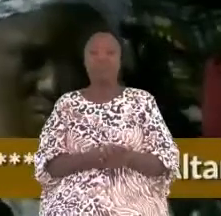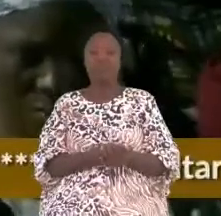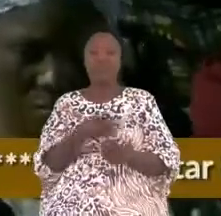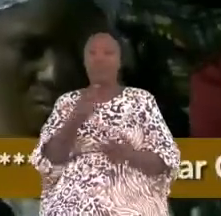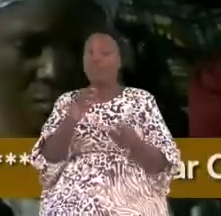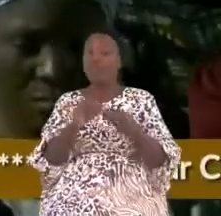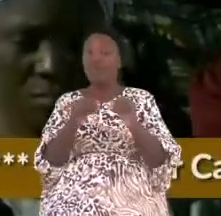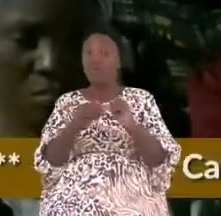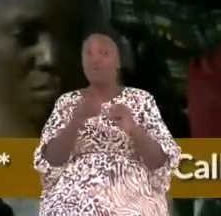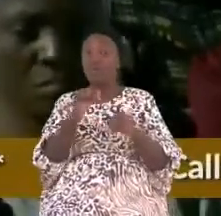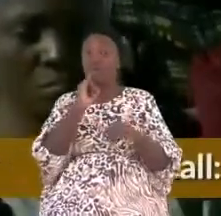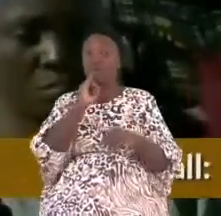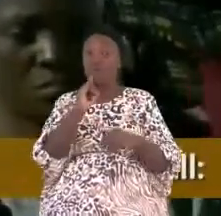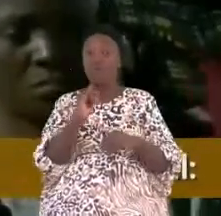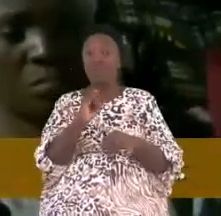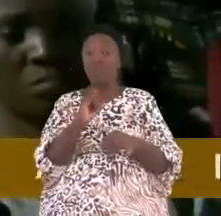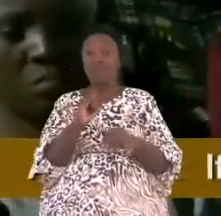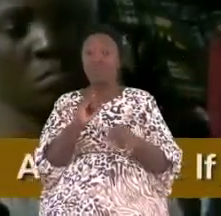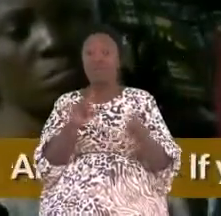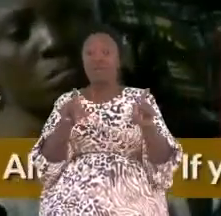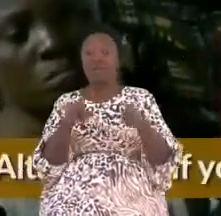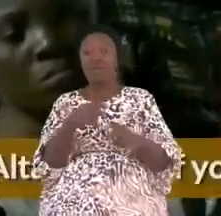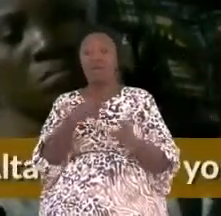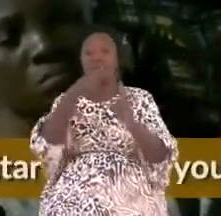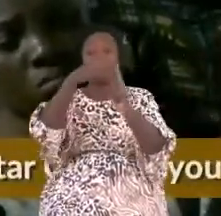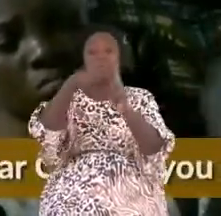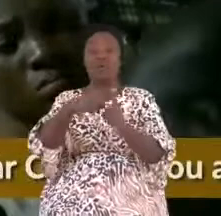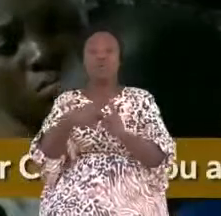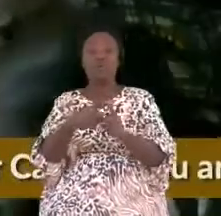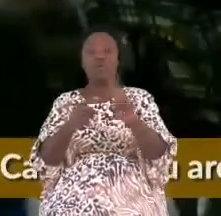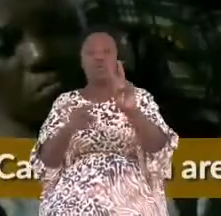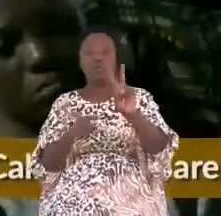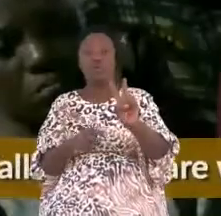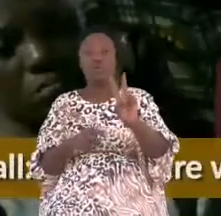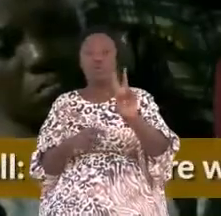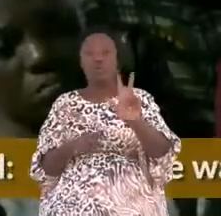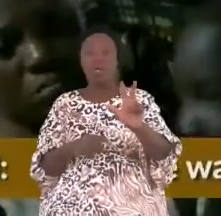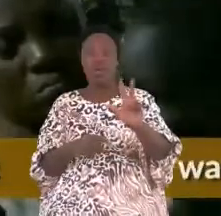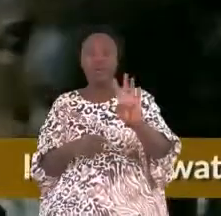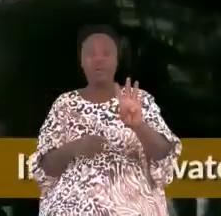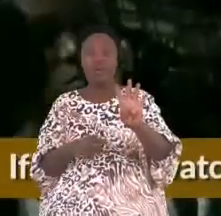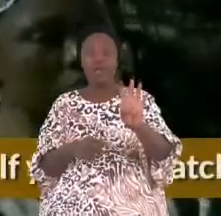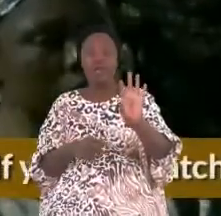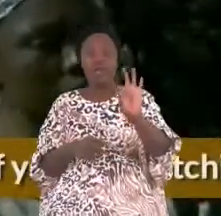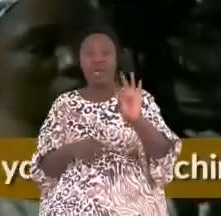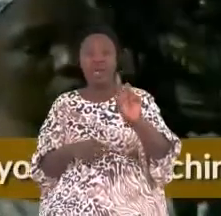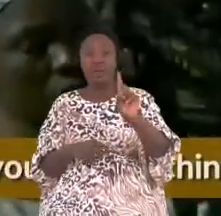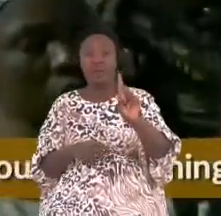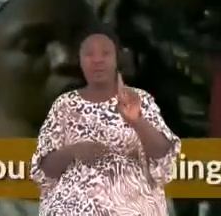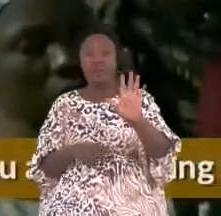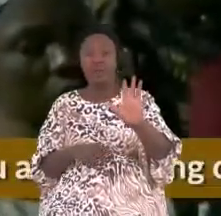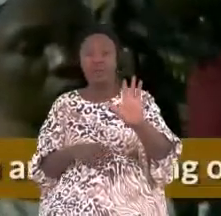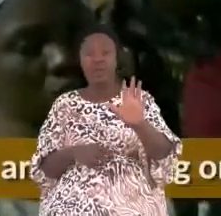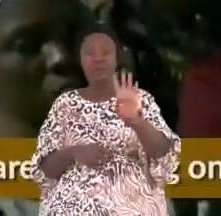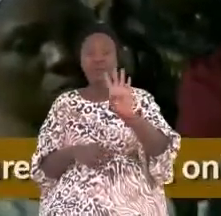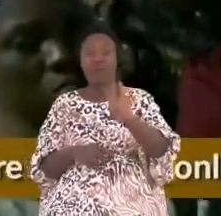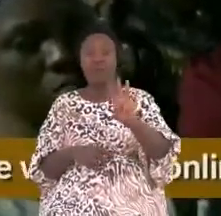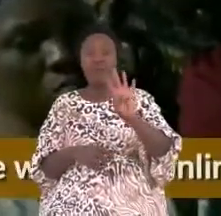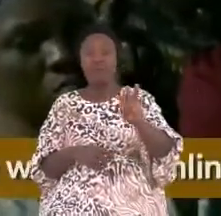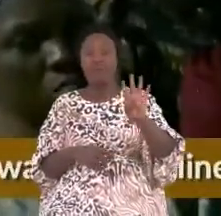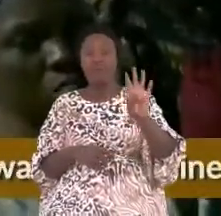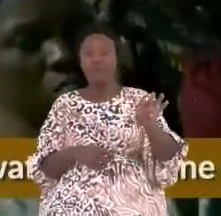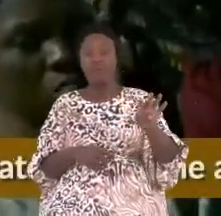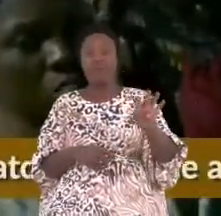is plus two three four nine one five four four four